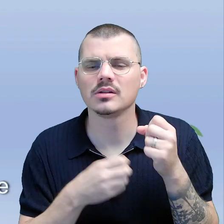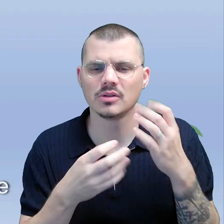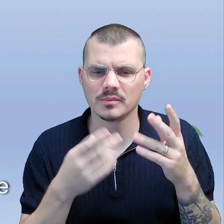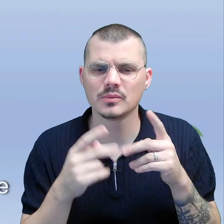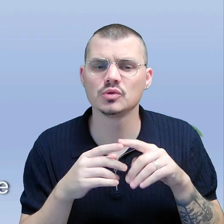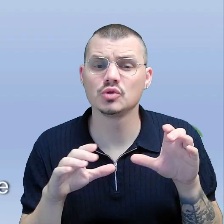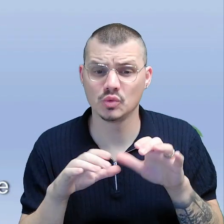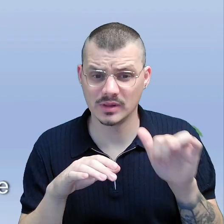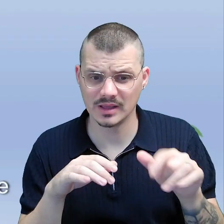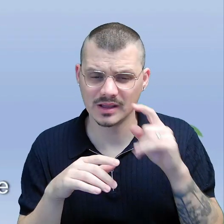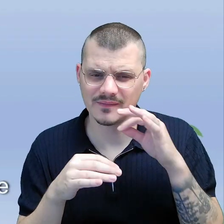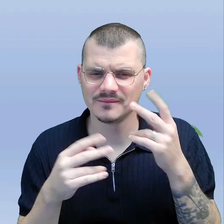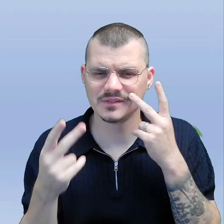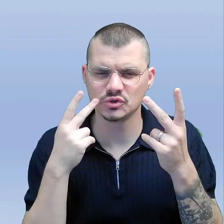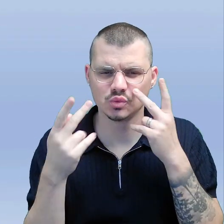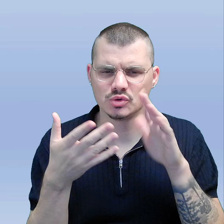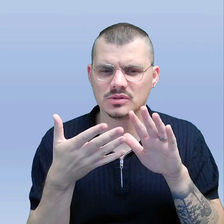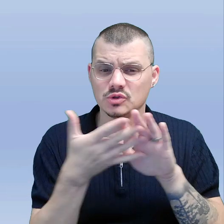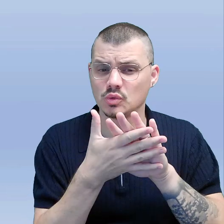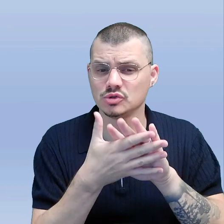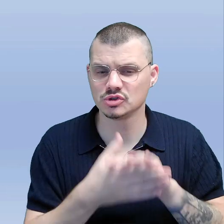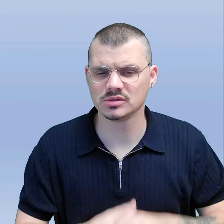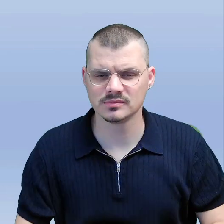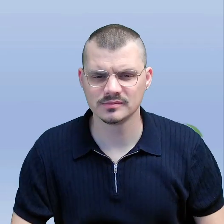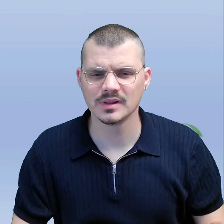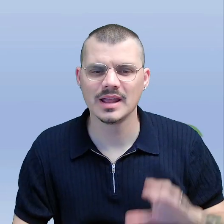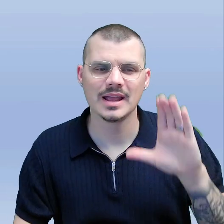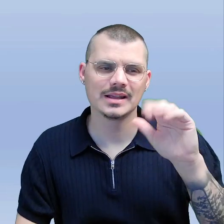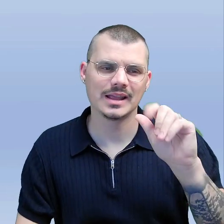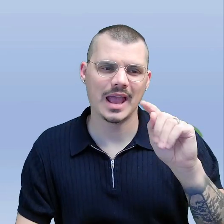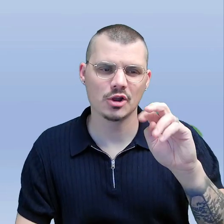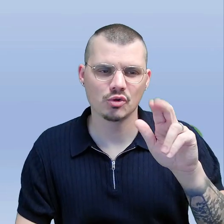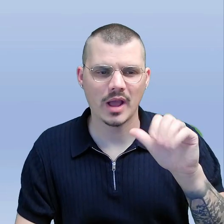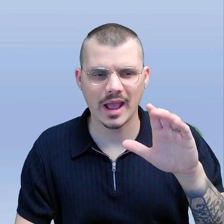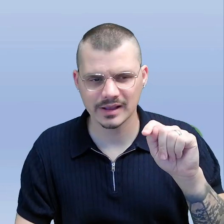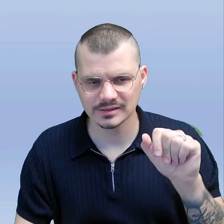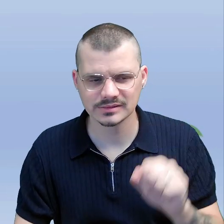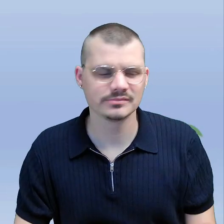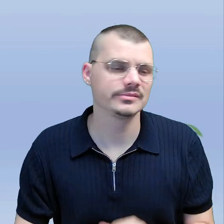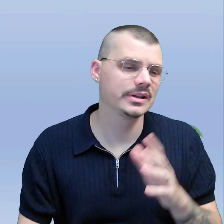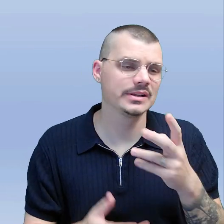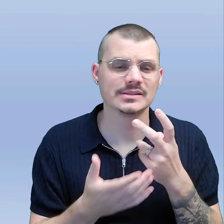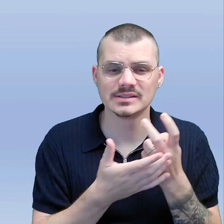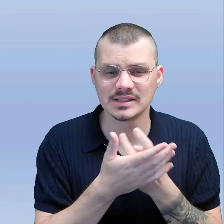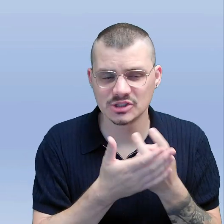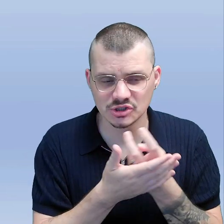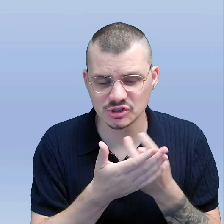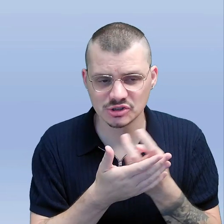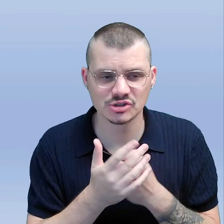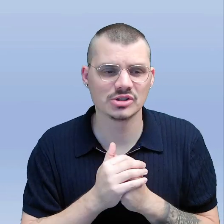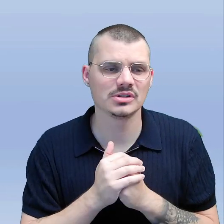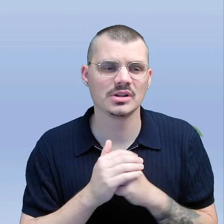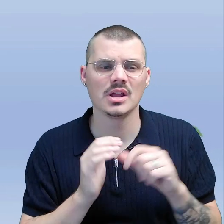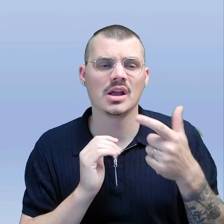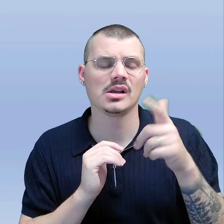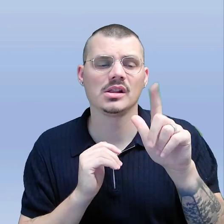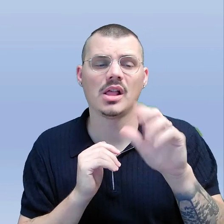people to do this because of the visual distortions. Cataracts,